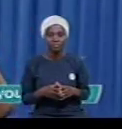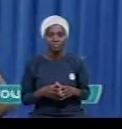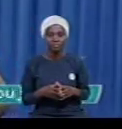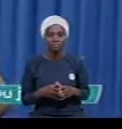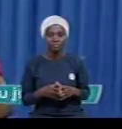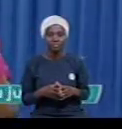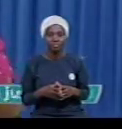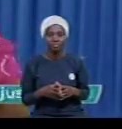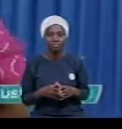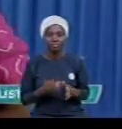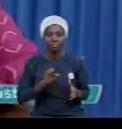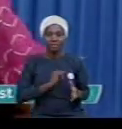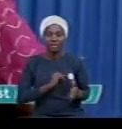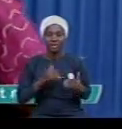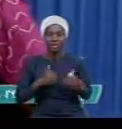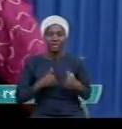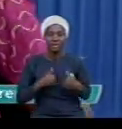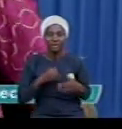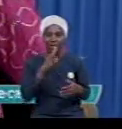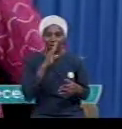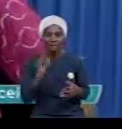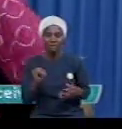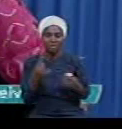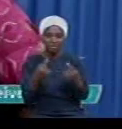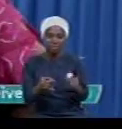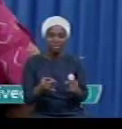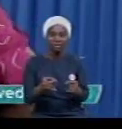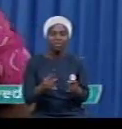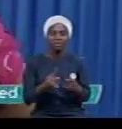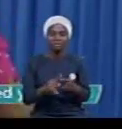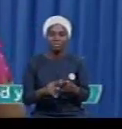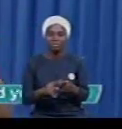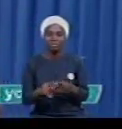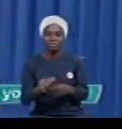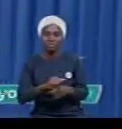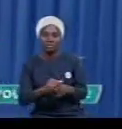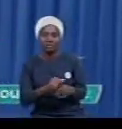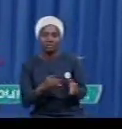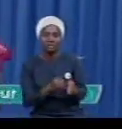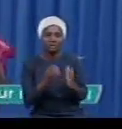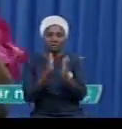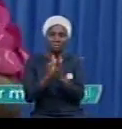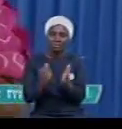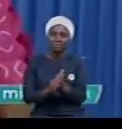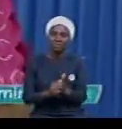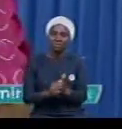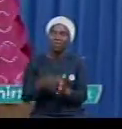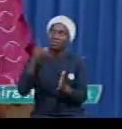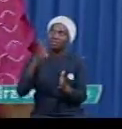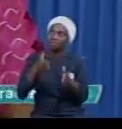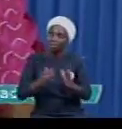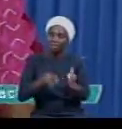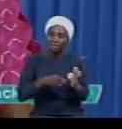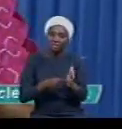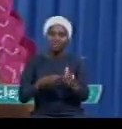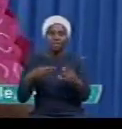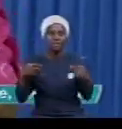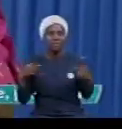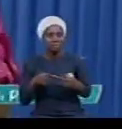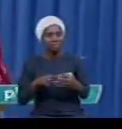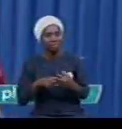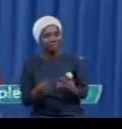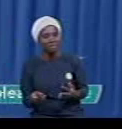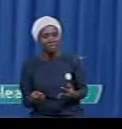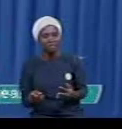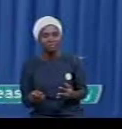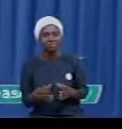I've been exercising it, exercising faith. God, let this pain go. God, let this pain go. So I heard about this crusade. When I could not go